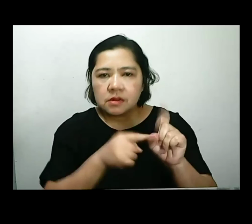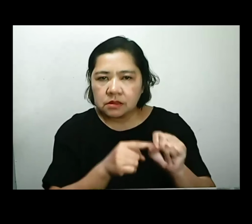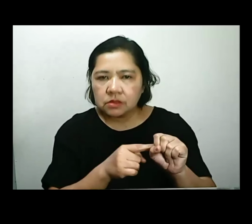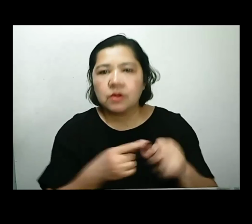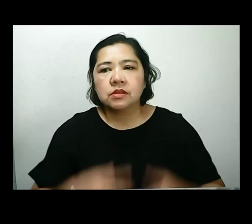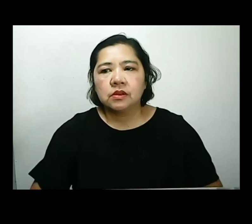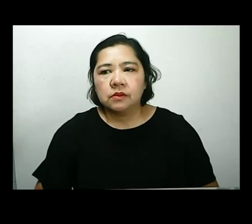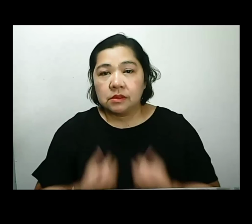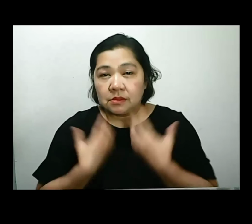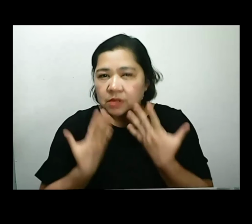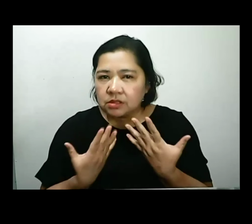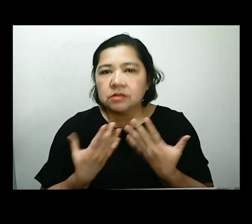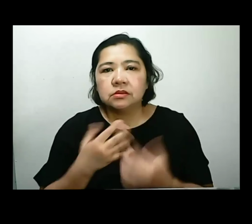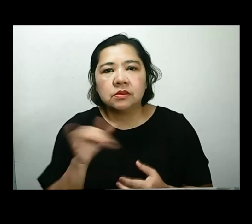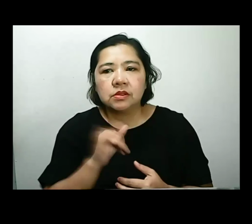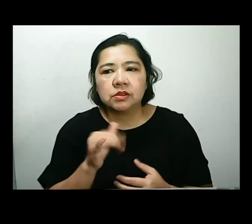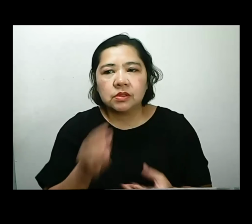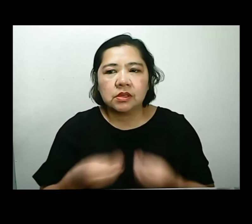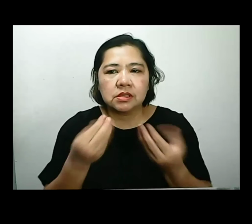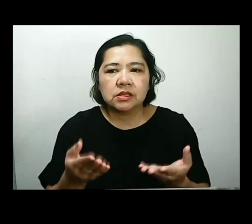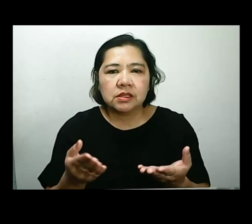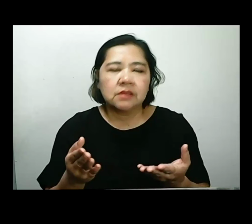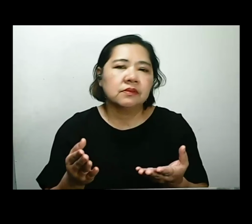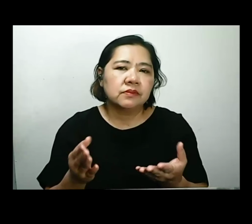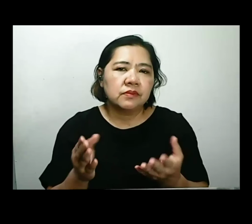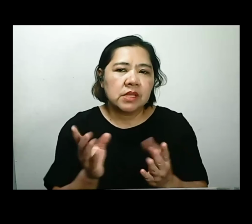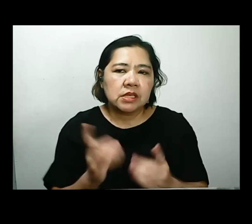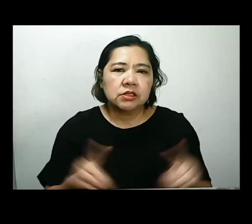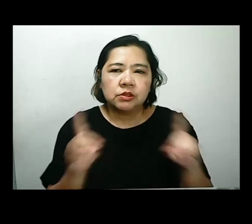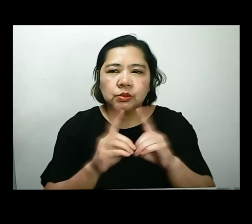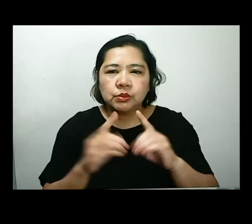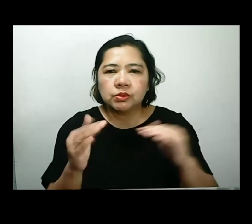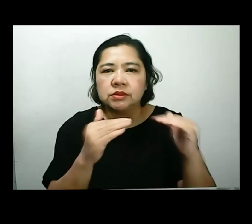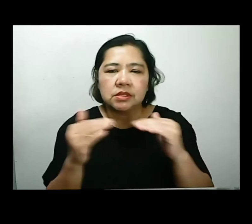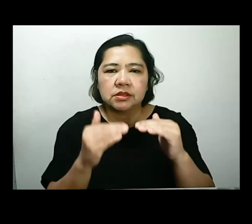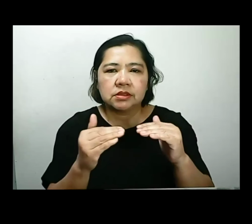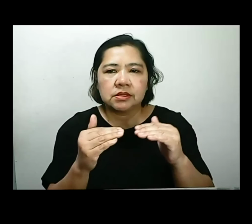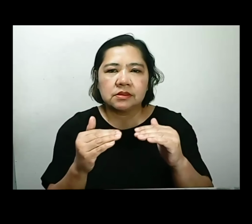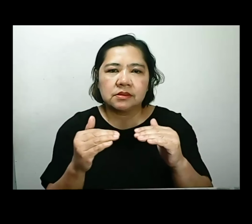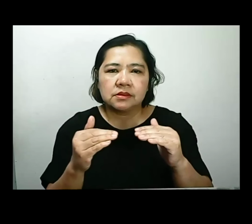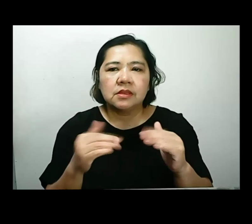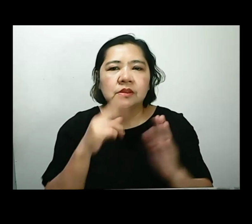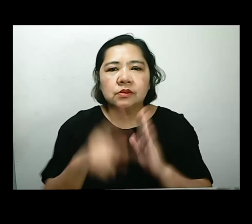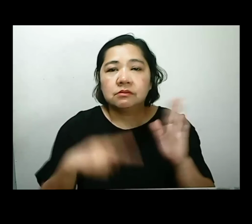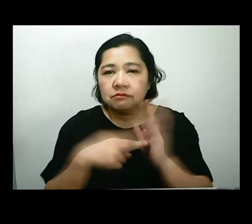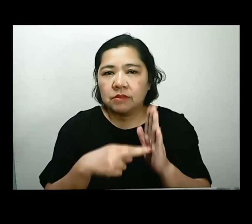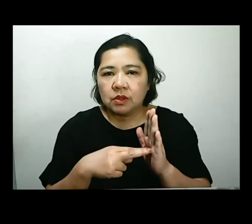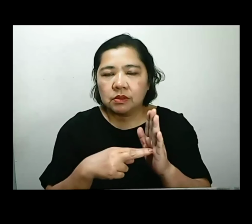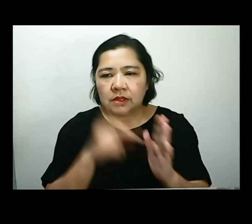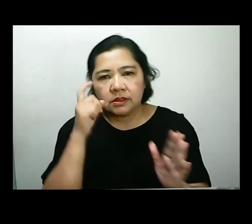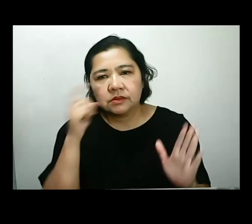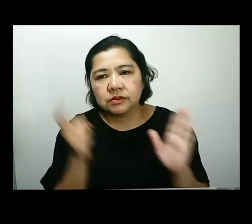also due justice to their role and really to a recognition of their